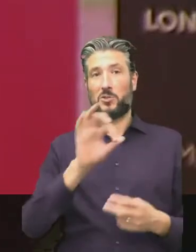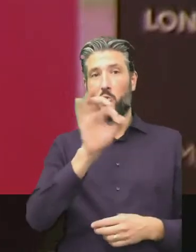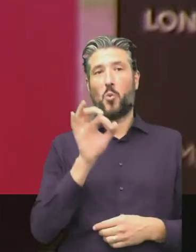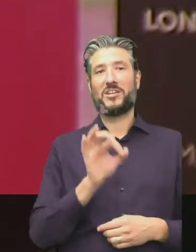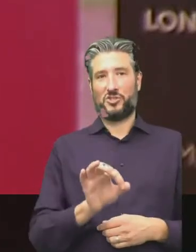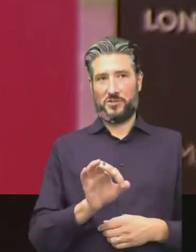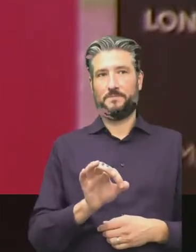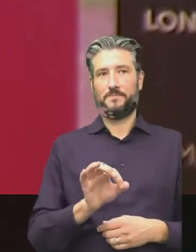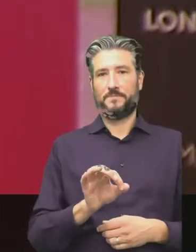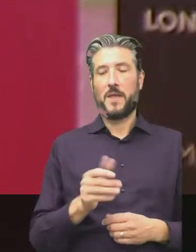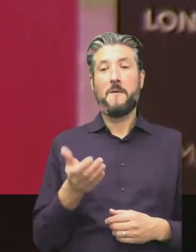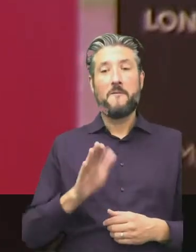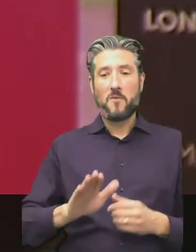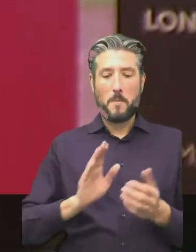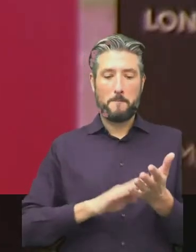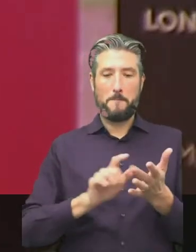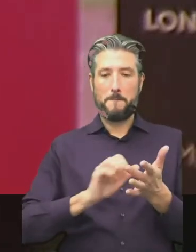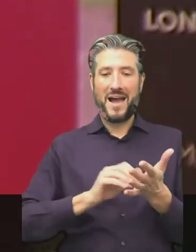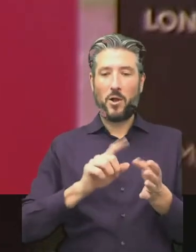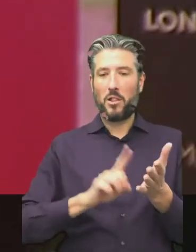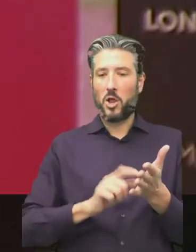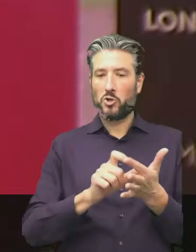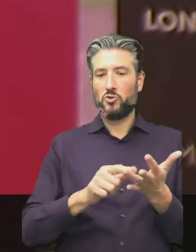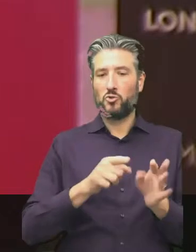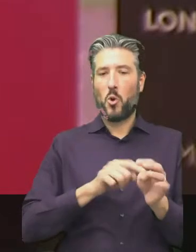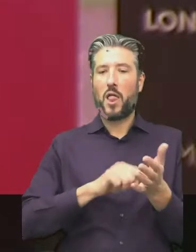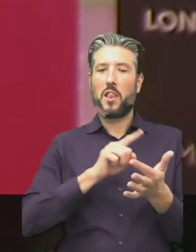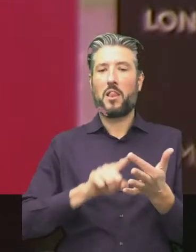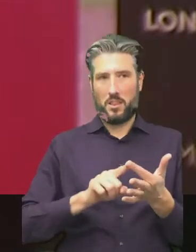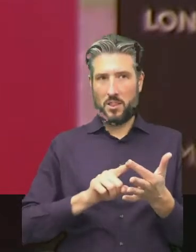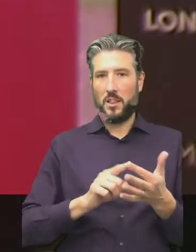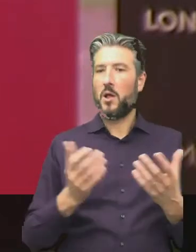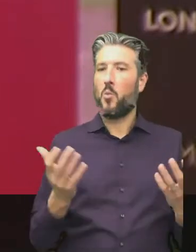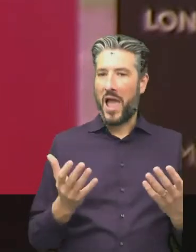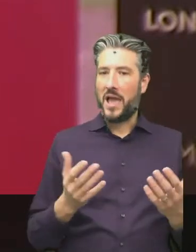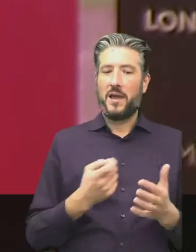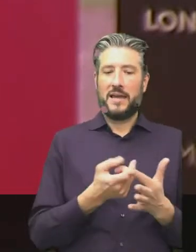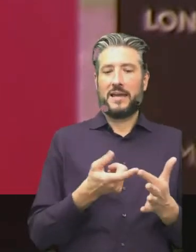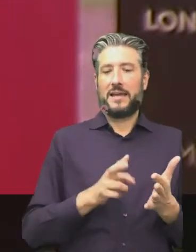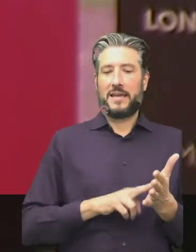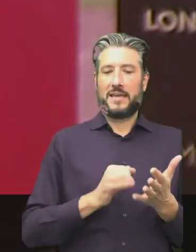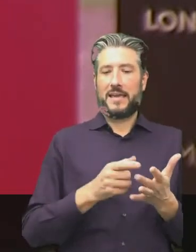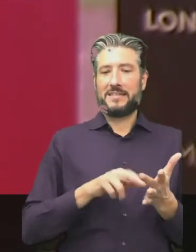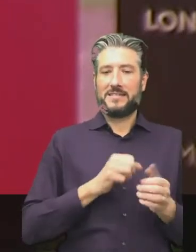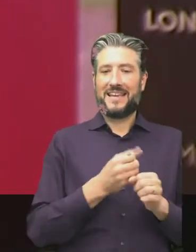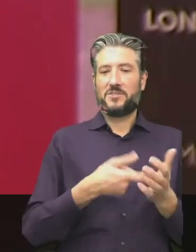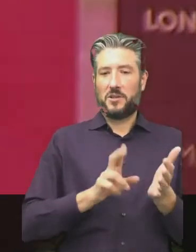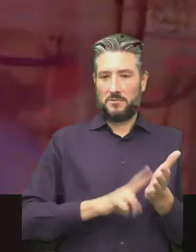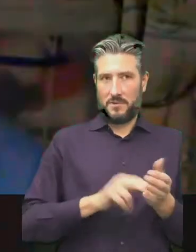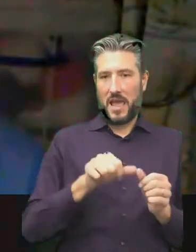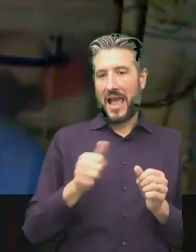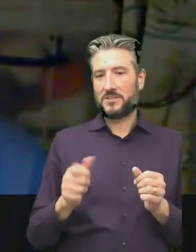Doyle from Kensington and Chelsea. Michael, please go ahead with your question.